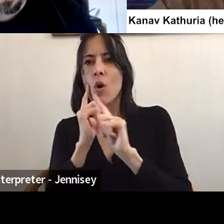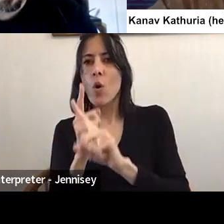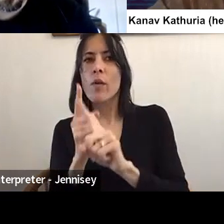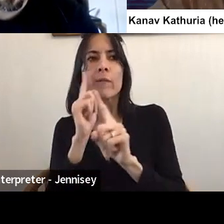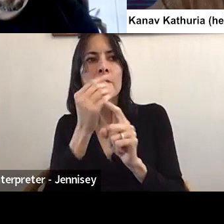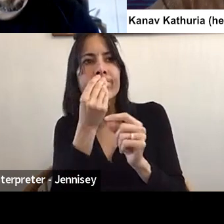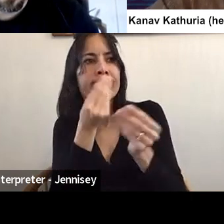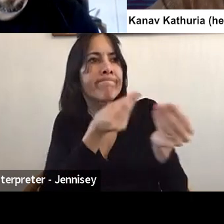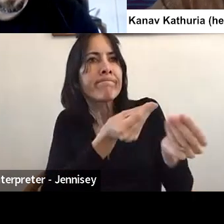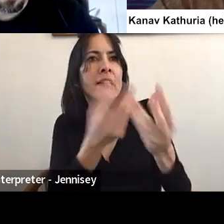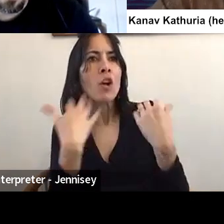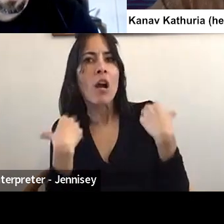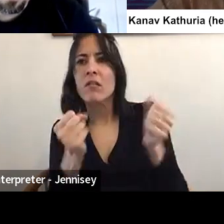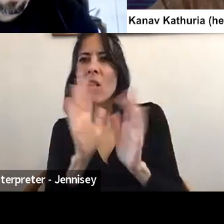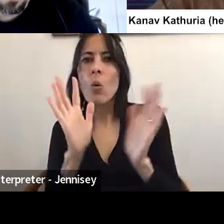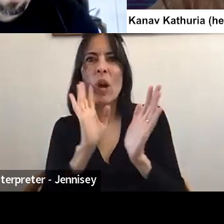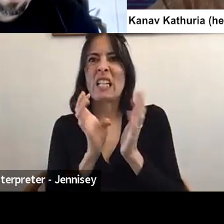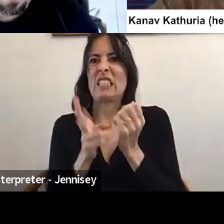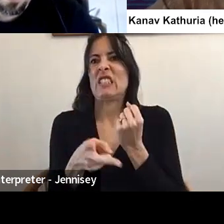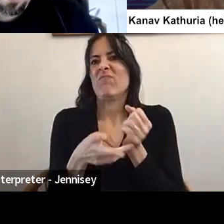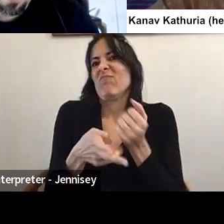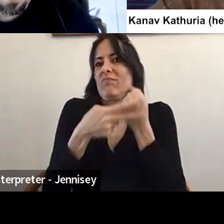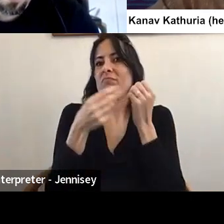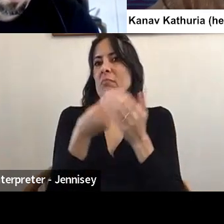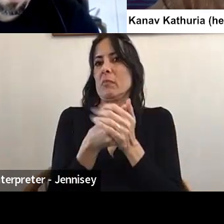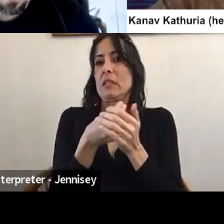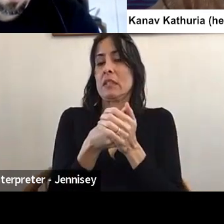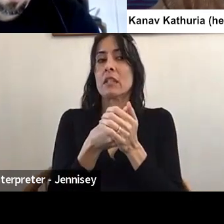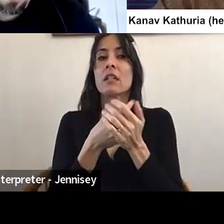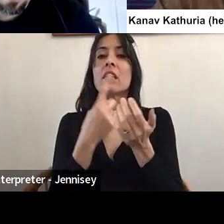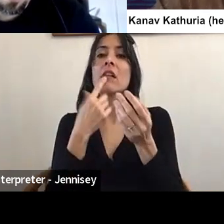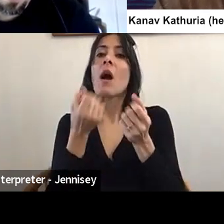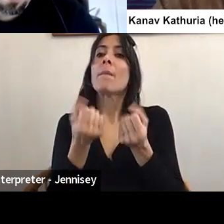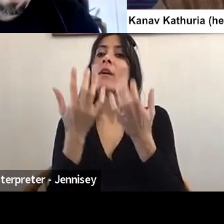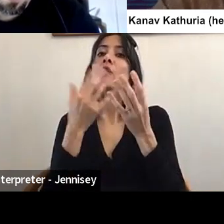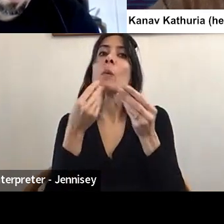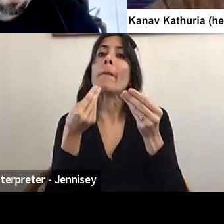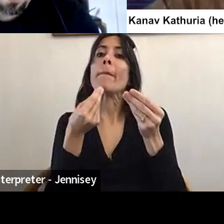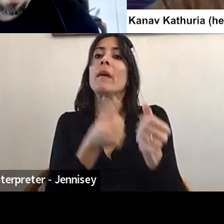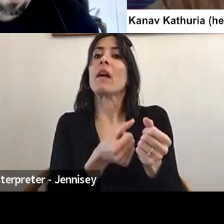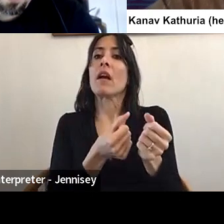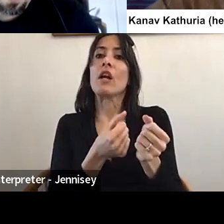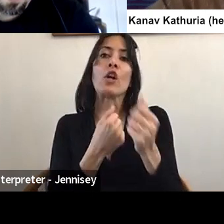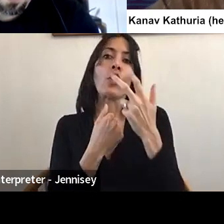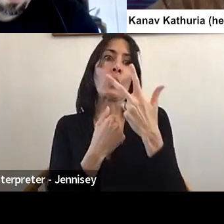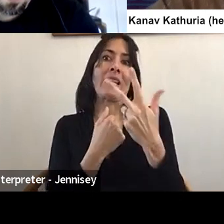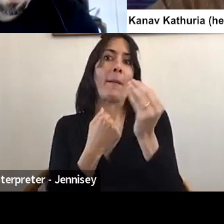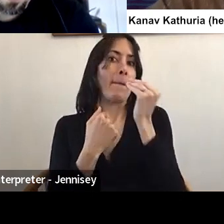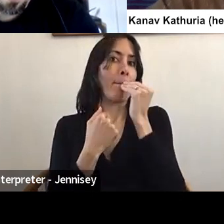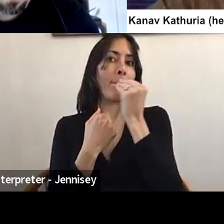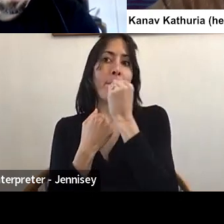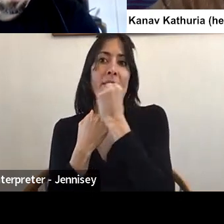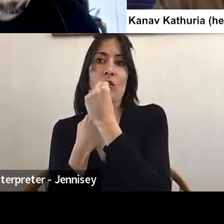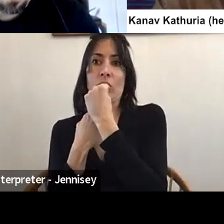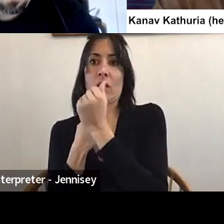for example, in Maryland, the per day cost to feed a person for all three meals was $3.83 on